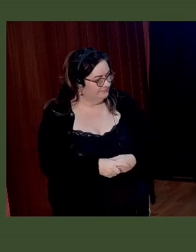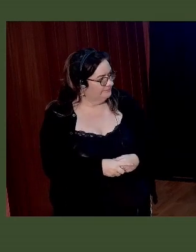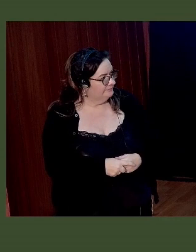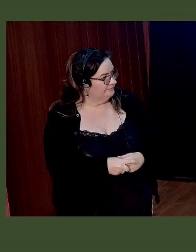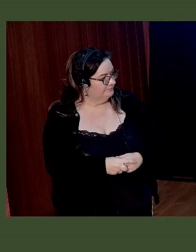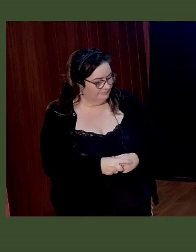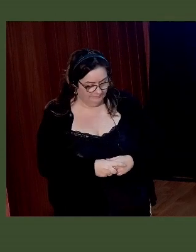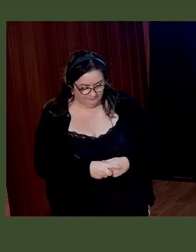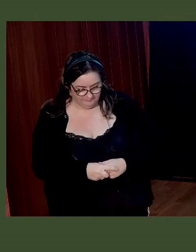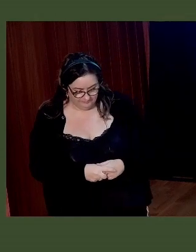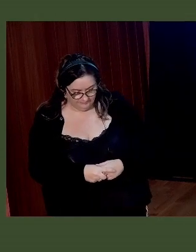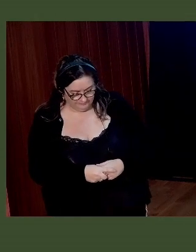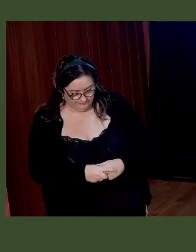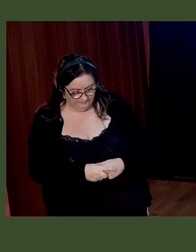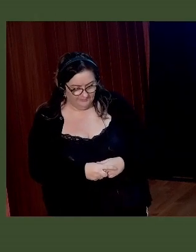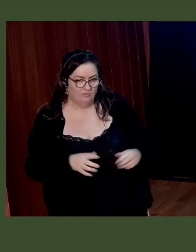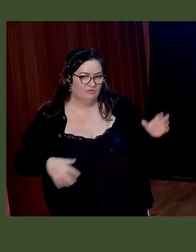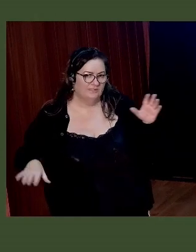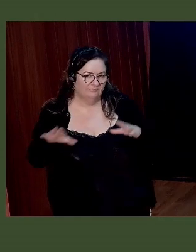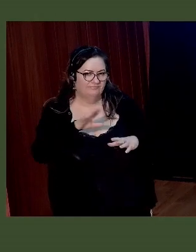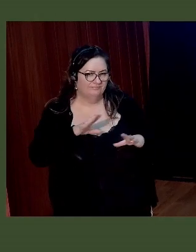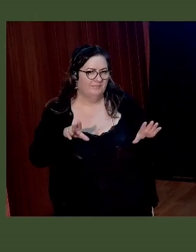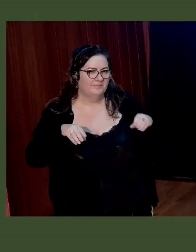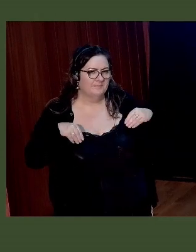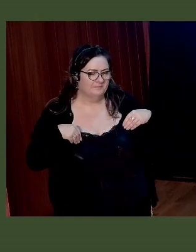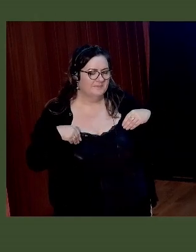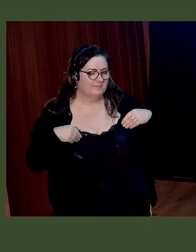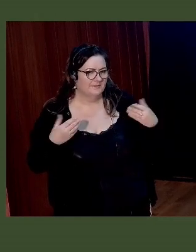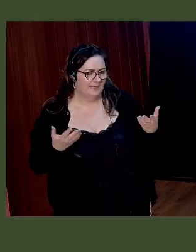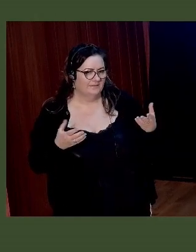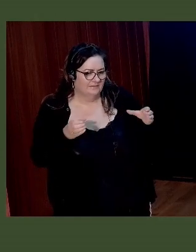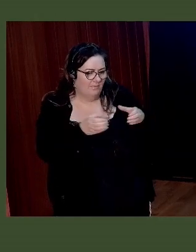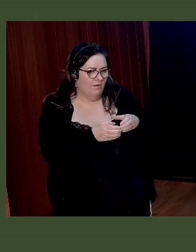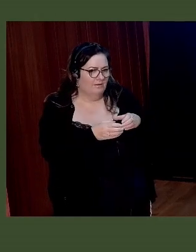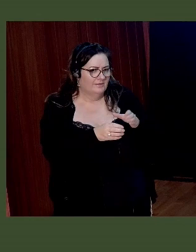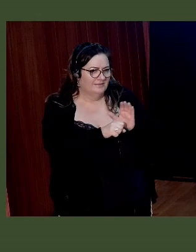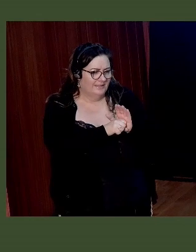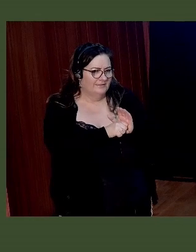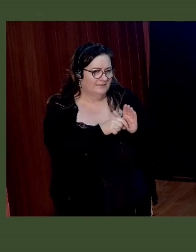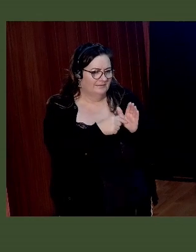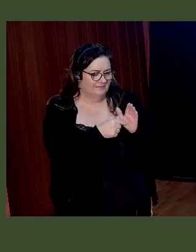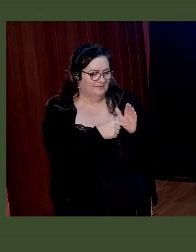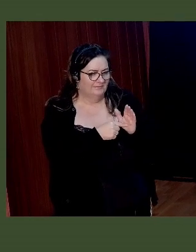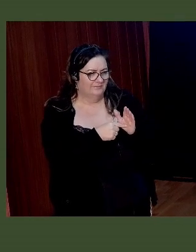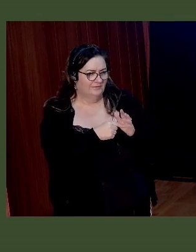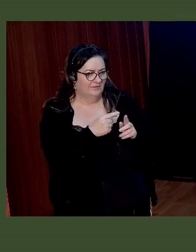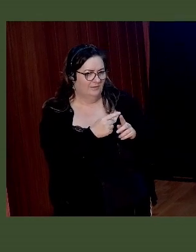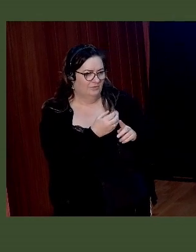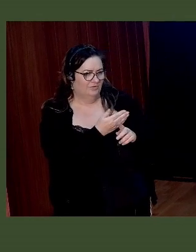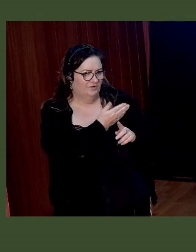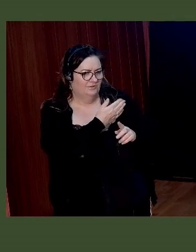And it was widely accepted as a basis for the nation-states for a century before